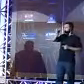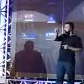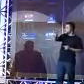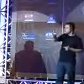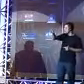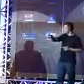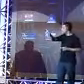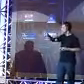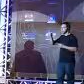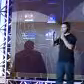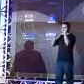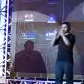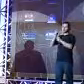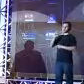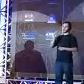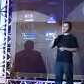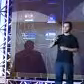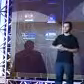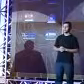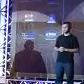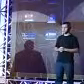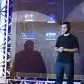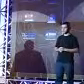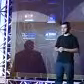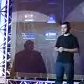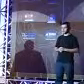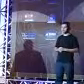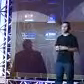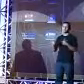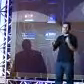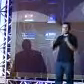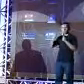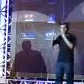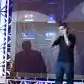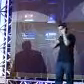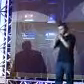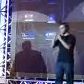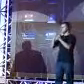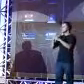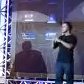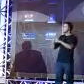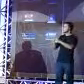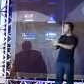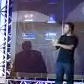investment runs counter to deeply held values.